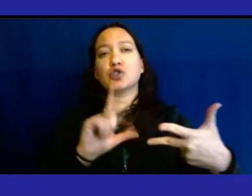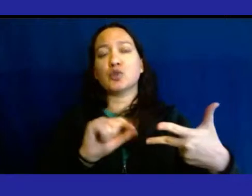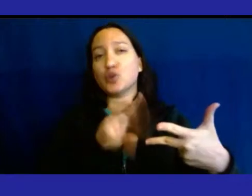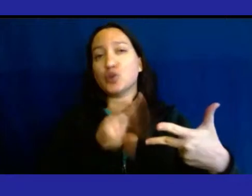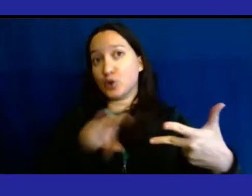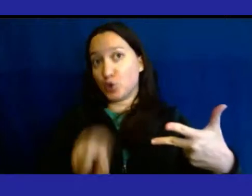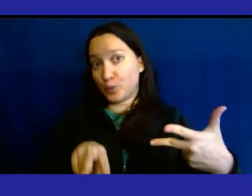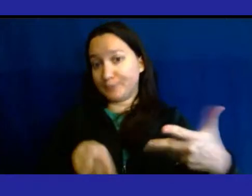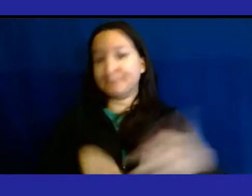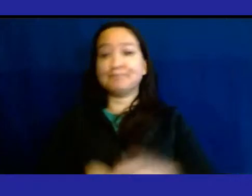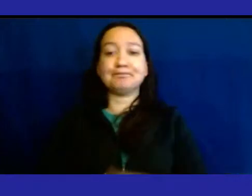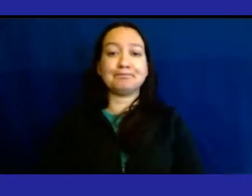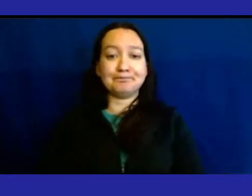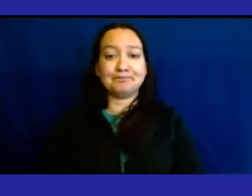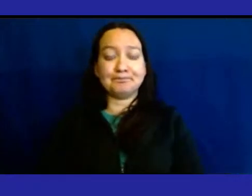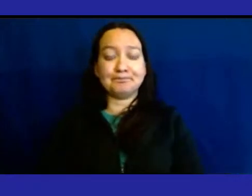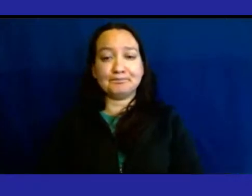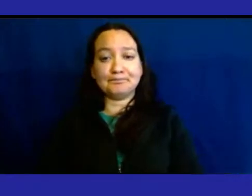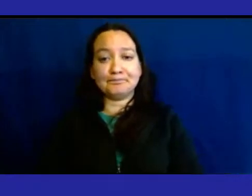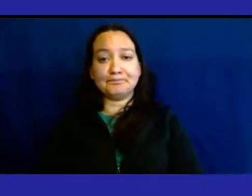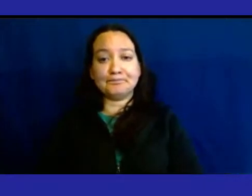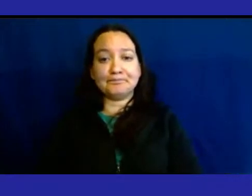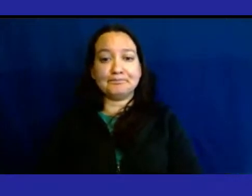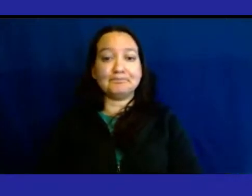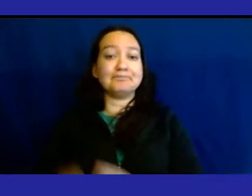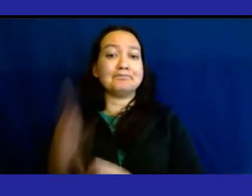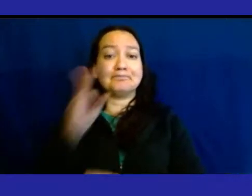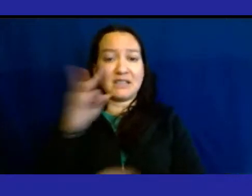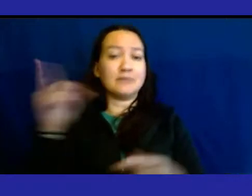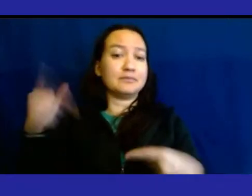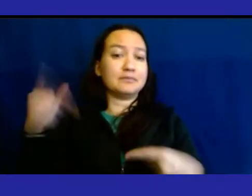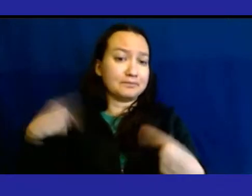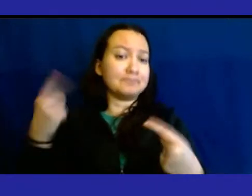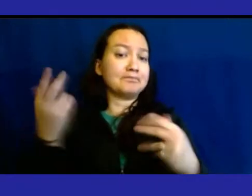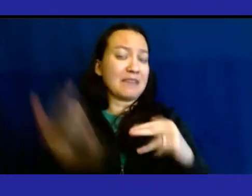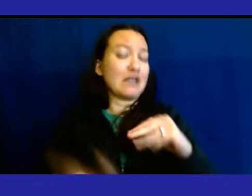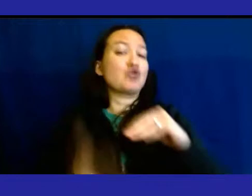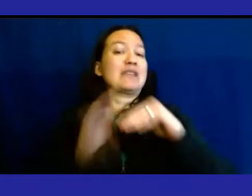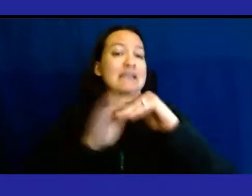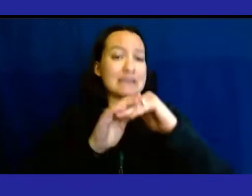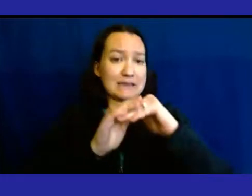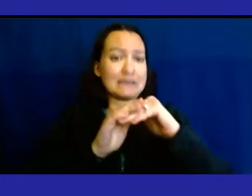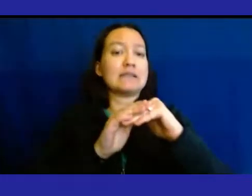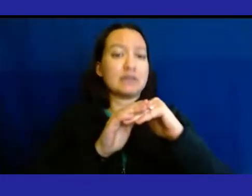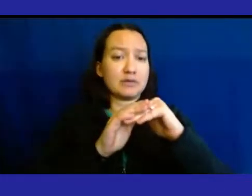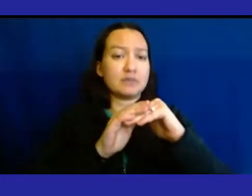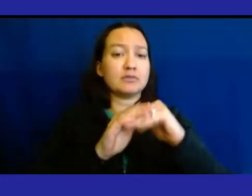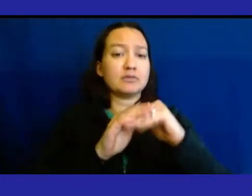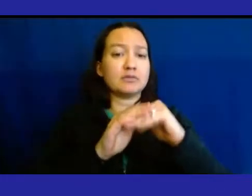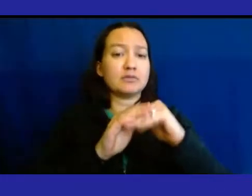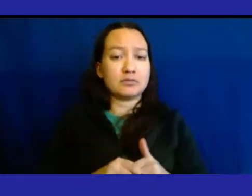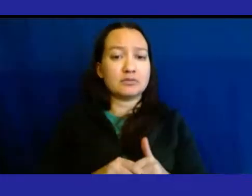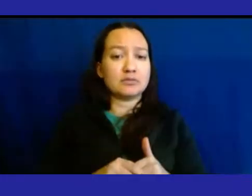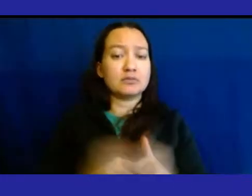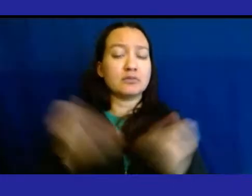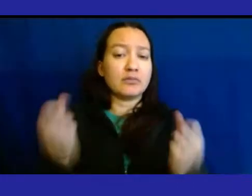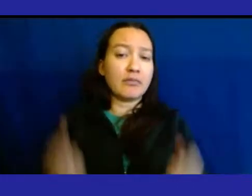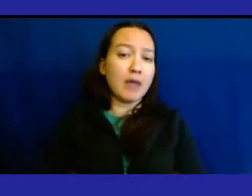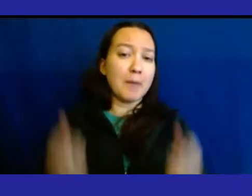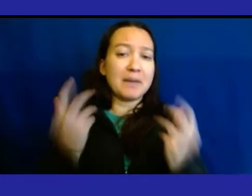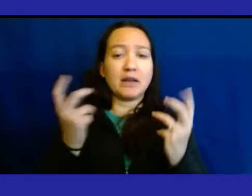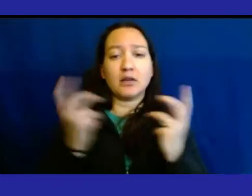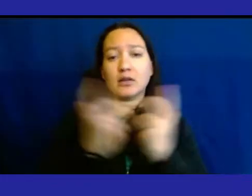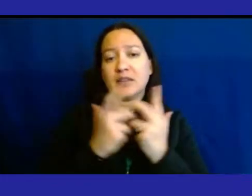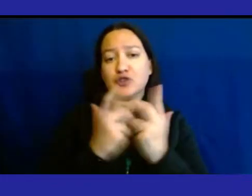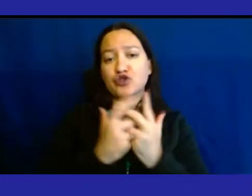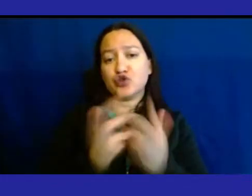Um, as you see, there has been an increase in the number of accommodations requested.